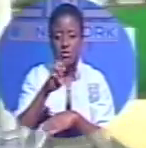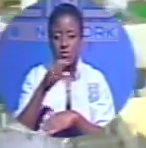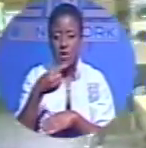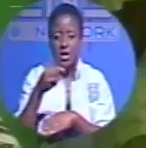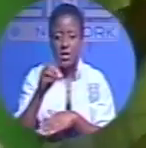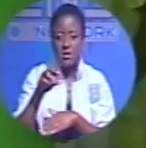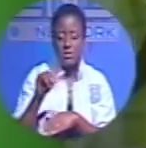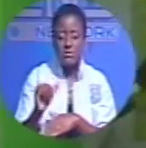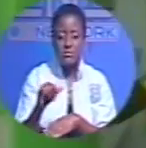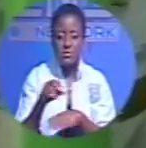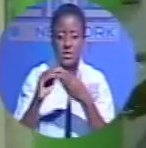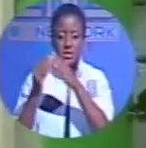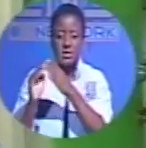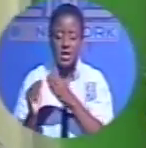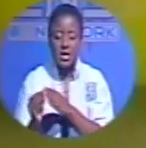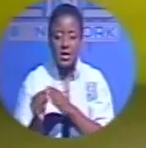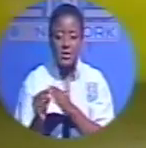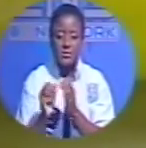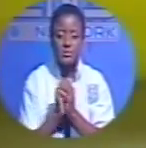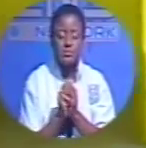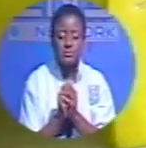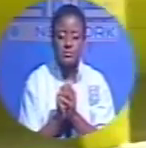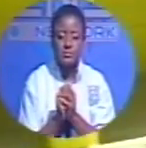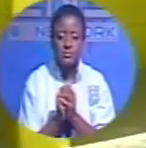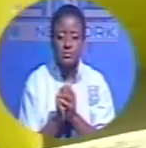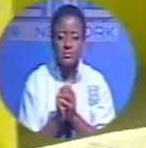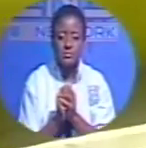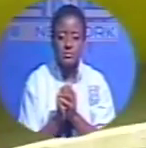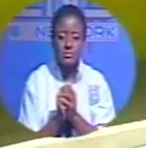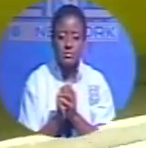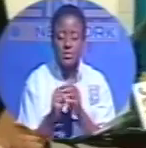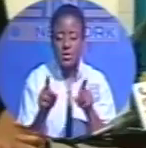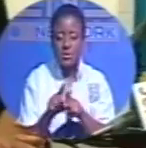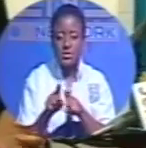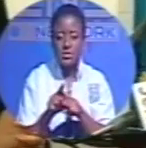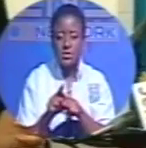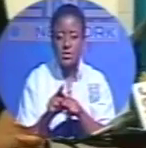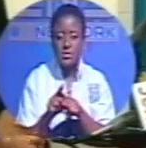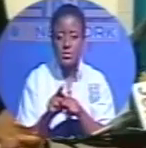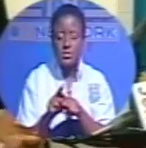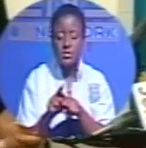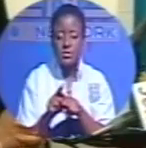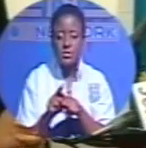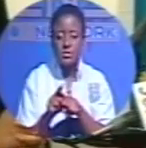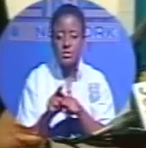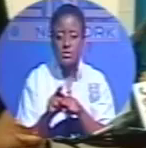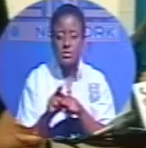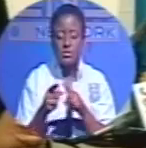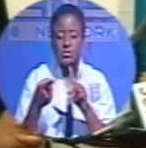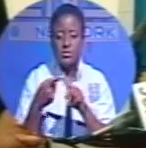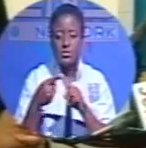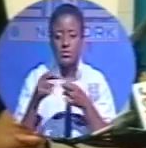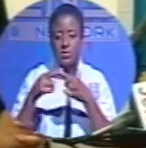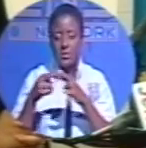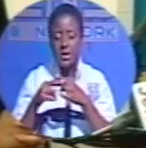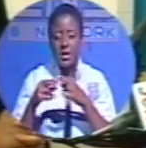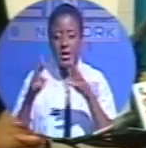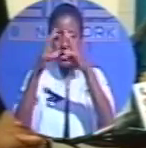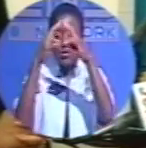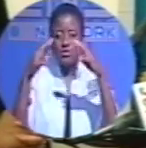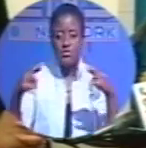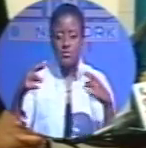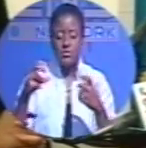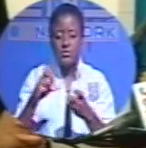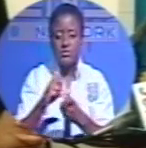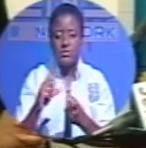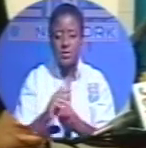had to include that amount in our capital works. That's how severe the roof damage there was, which interfered with the bell course as well. But on the